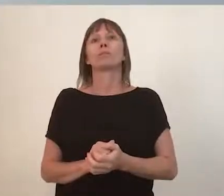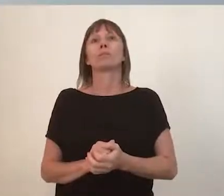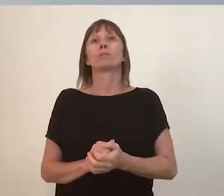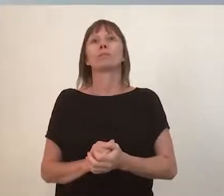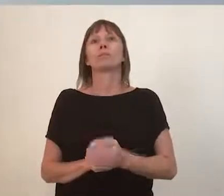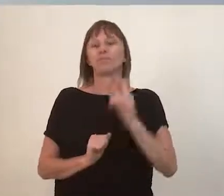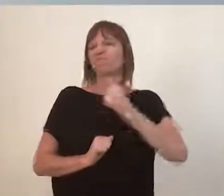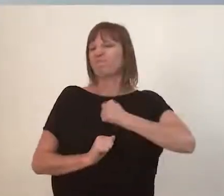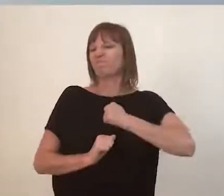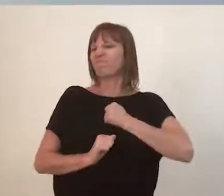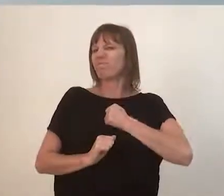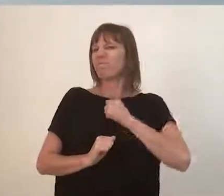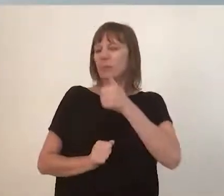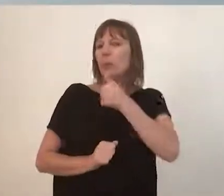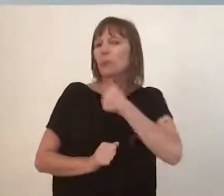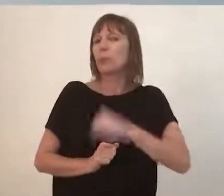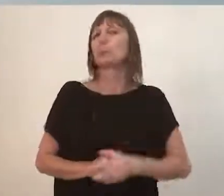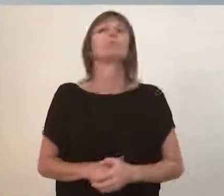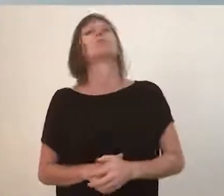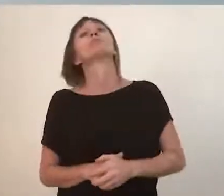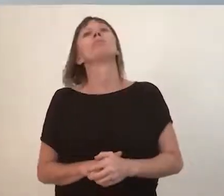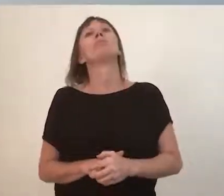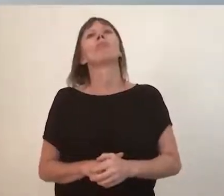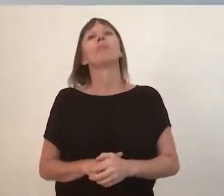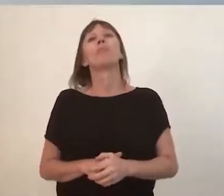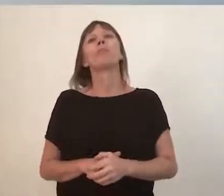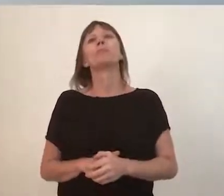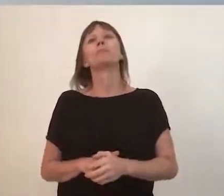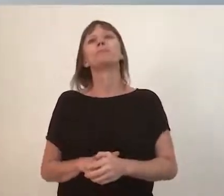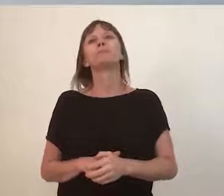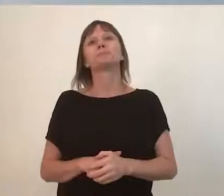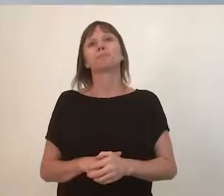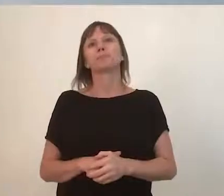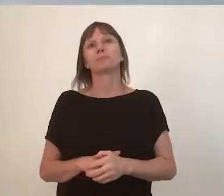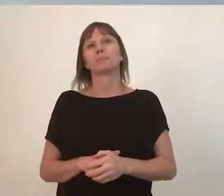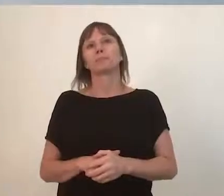the center, you know, full coverage. So that's my little trick here.